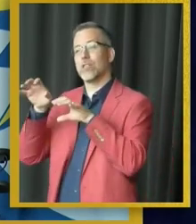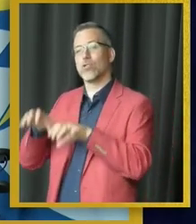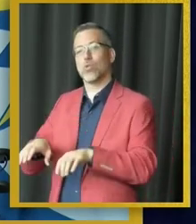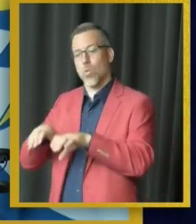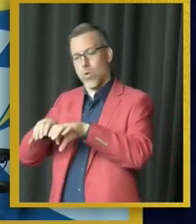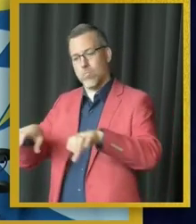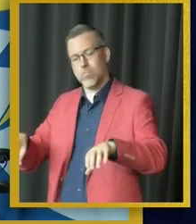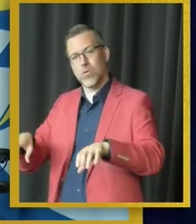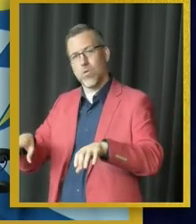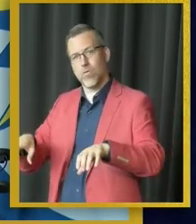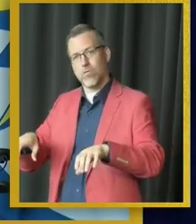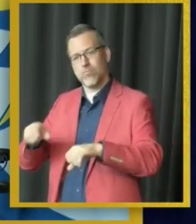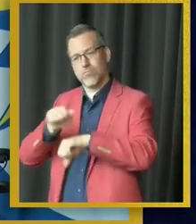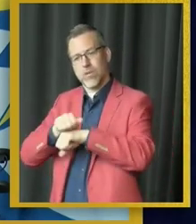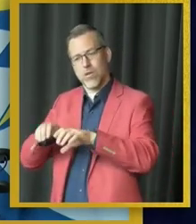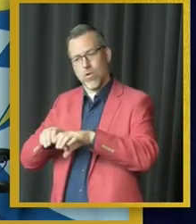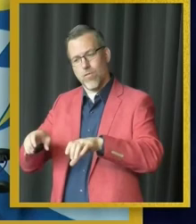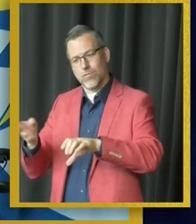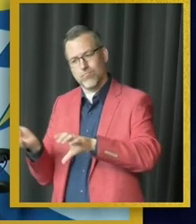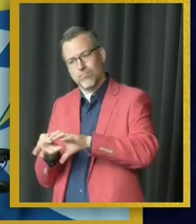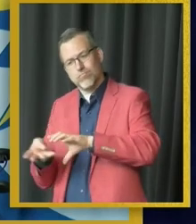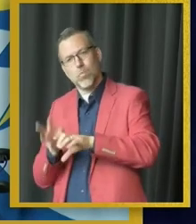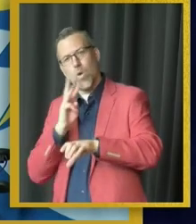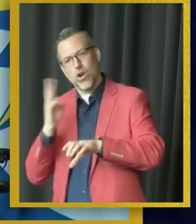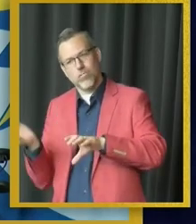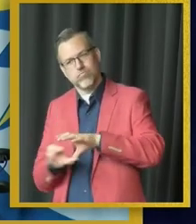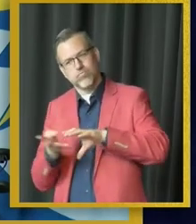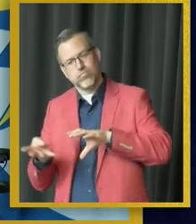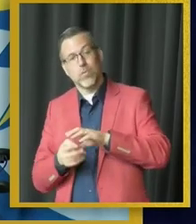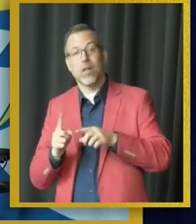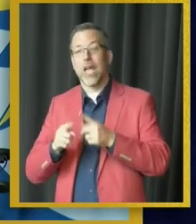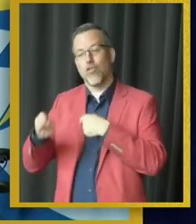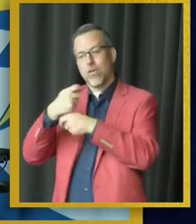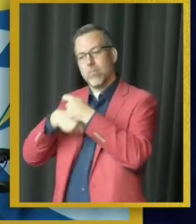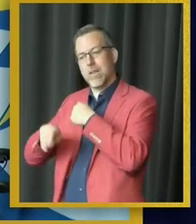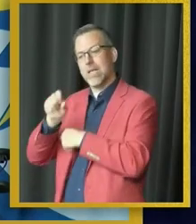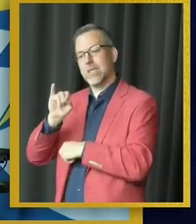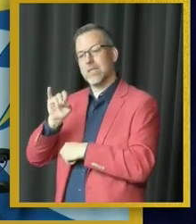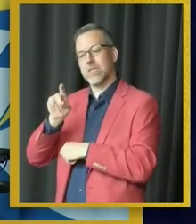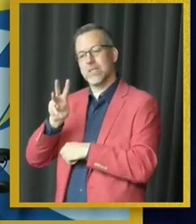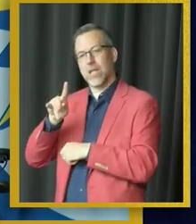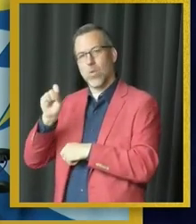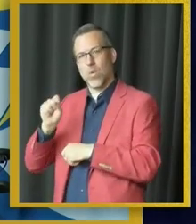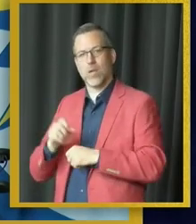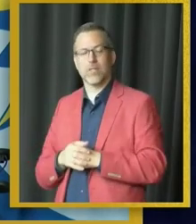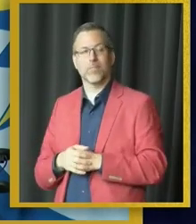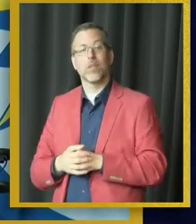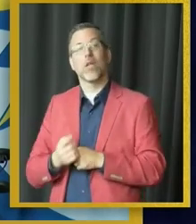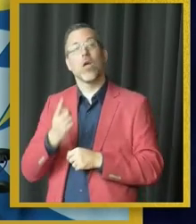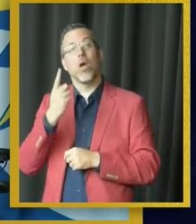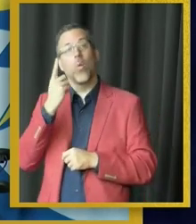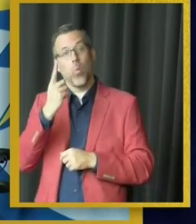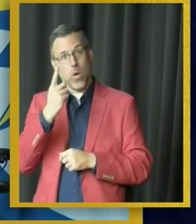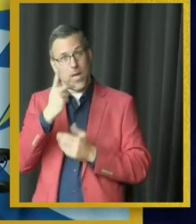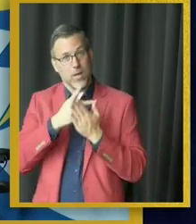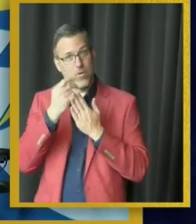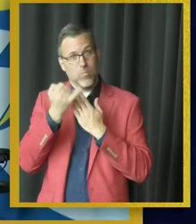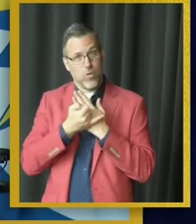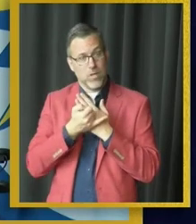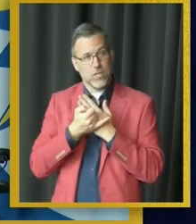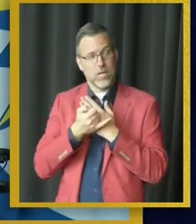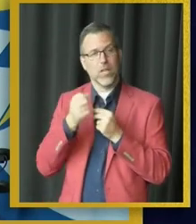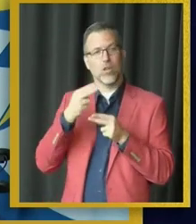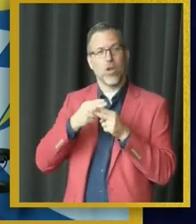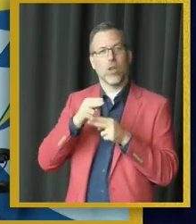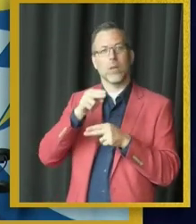adding sidewalks. Now, one direct pipeline into neighborhood investment is participatory budgeting,